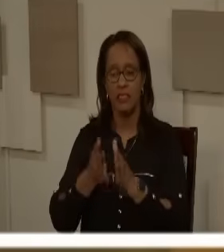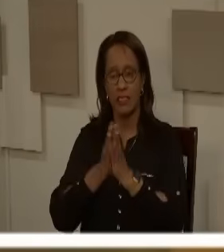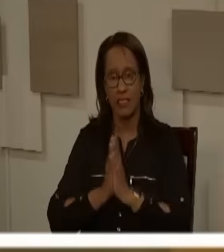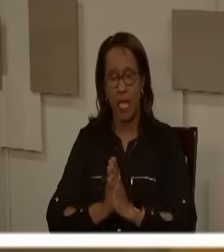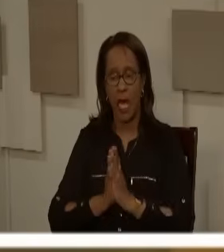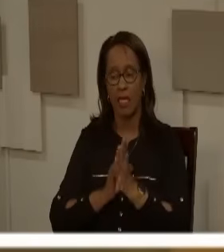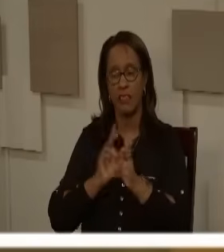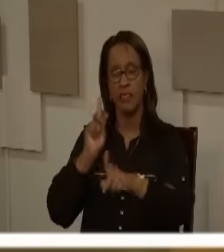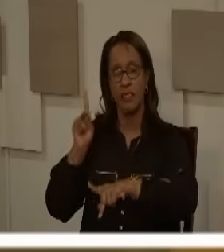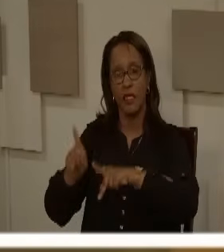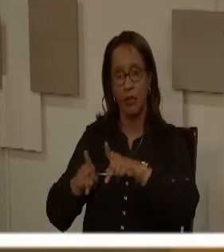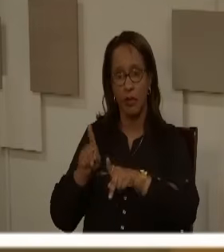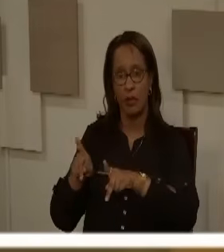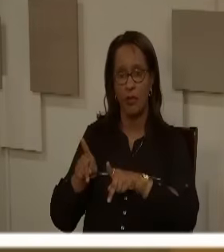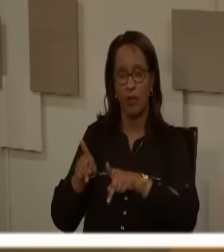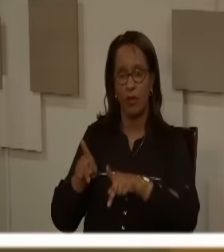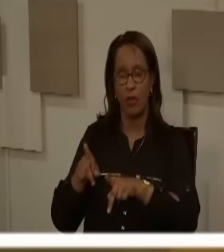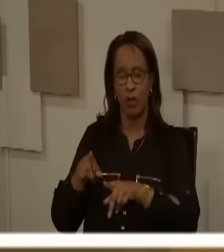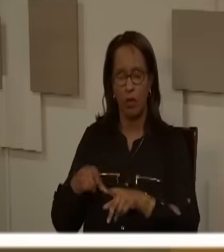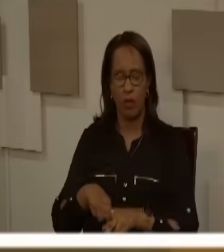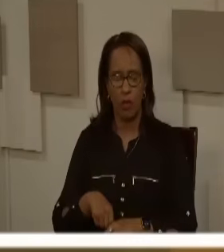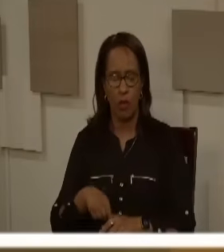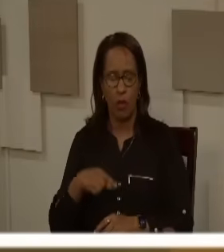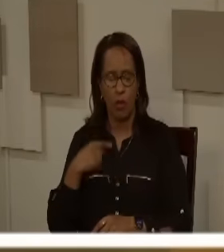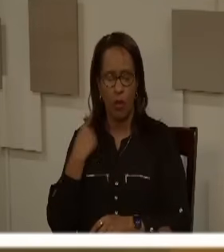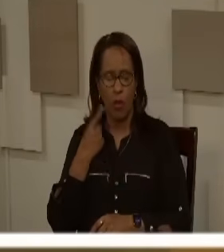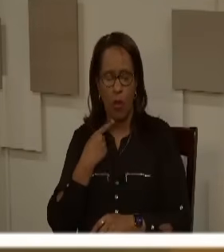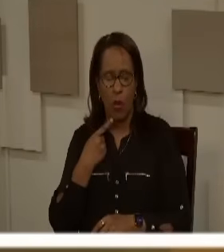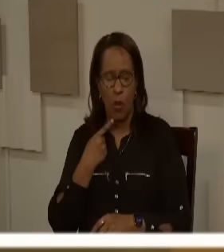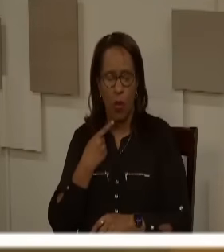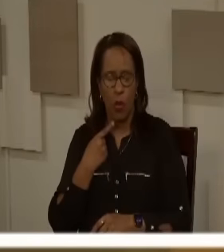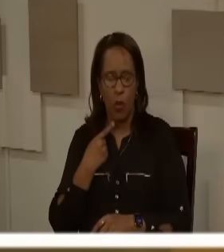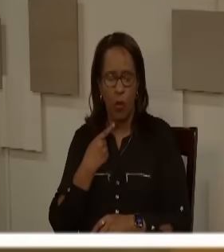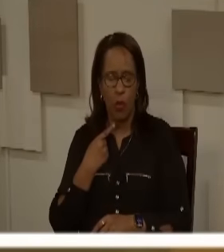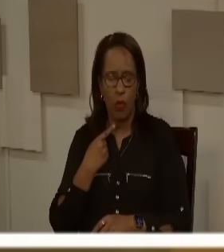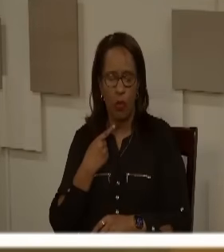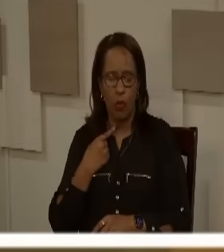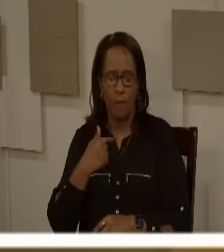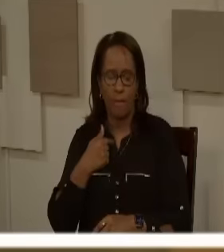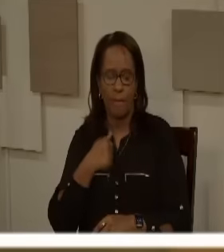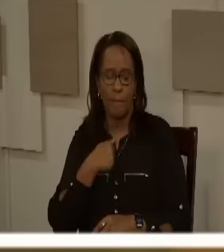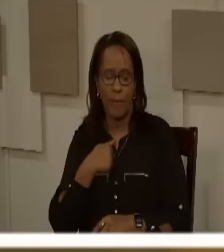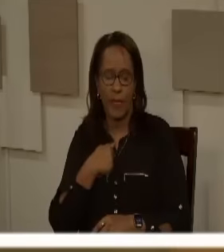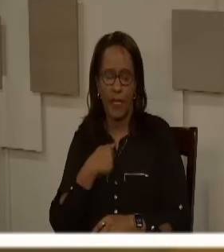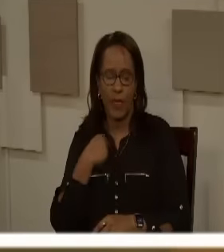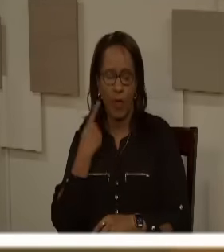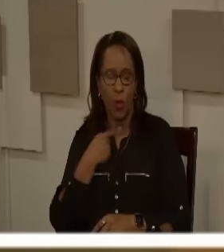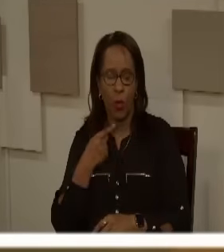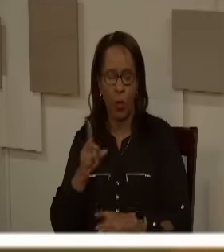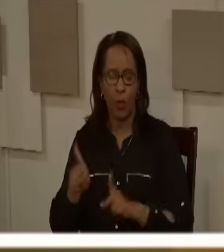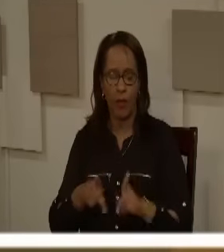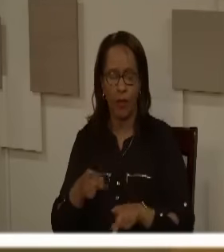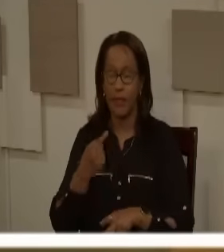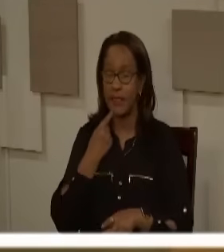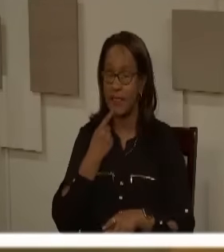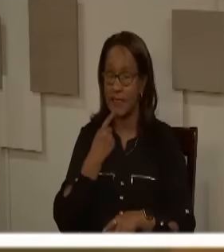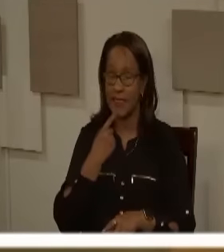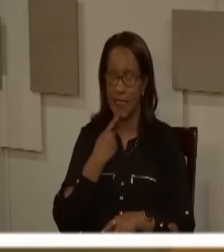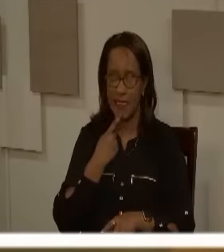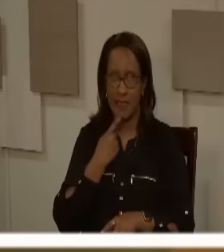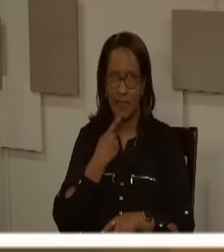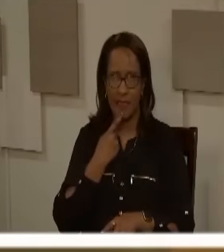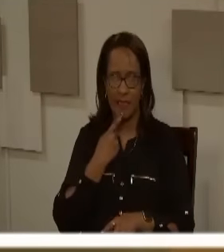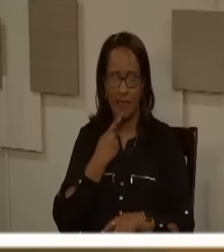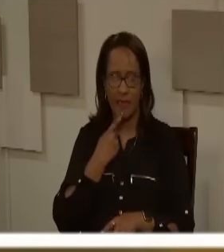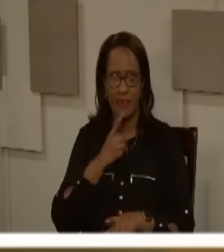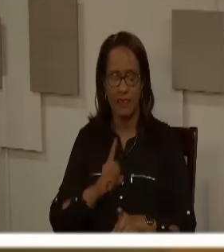And they answered, "John the Baptist, Elijah, or one of the ancient prophets come back." And there's one common theme: all of them